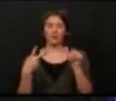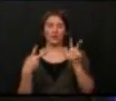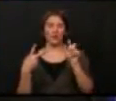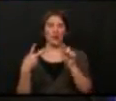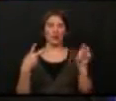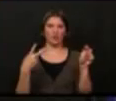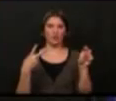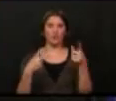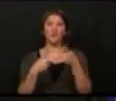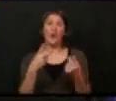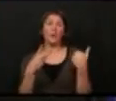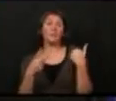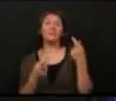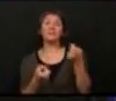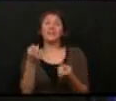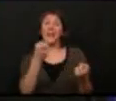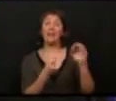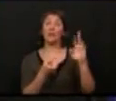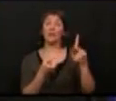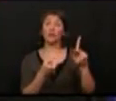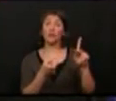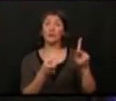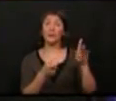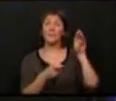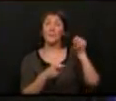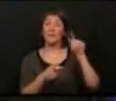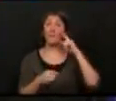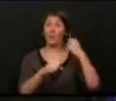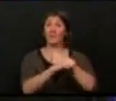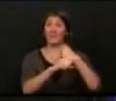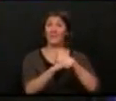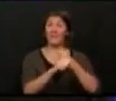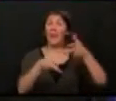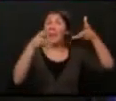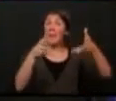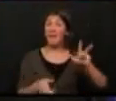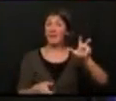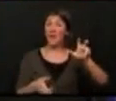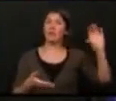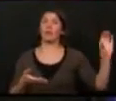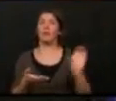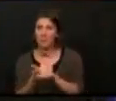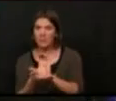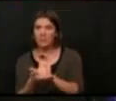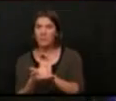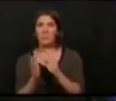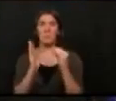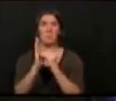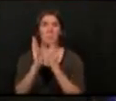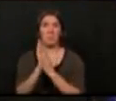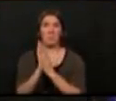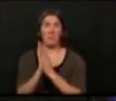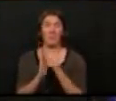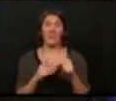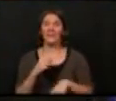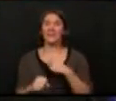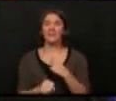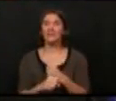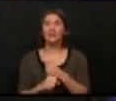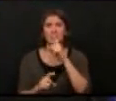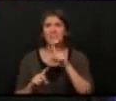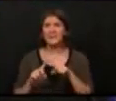over from the project at the skating rink were also used and transferred into the general fund. So I think that the benefit that